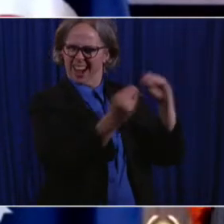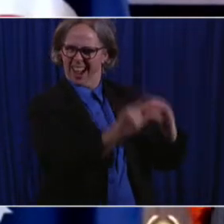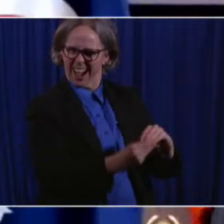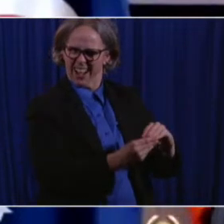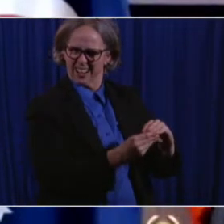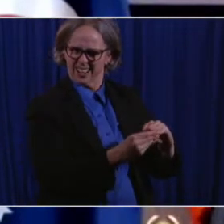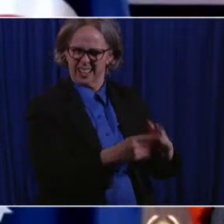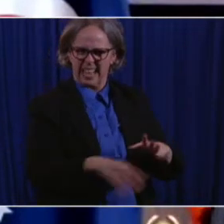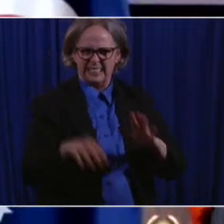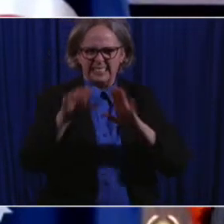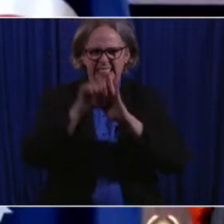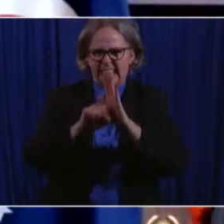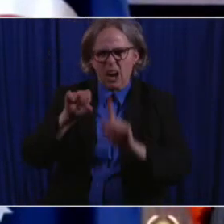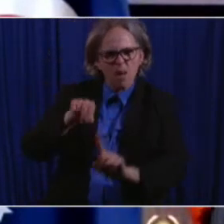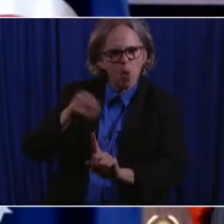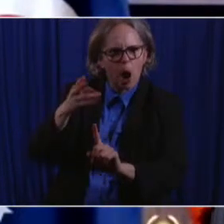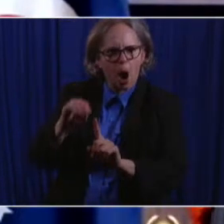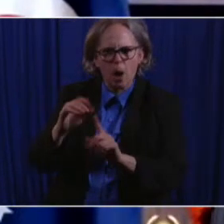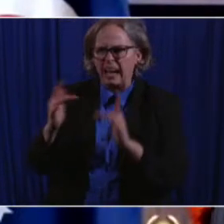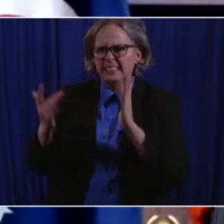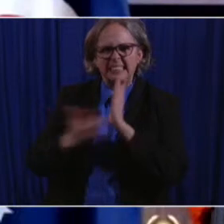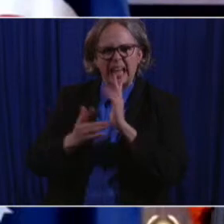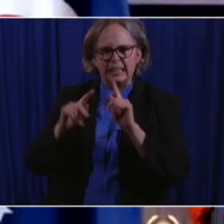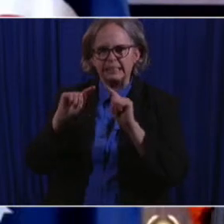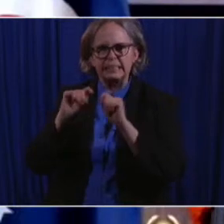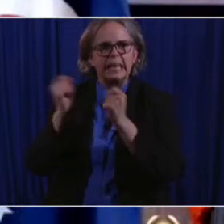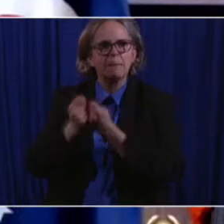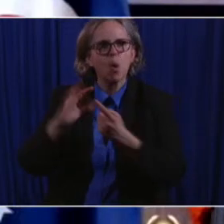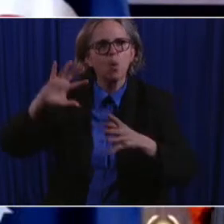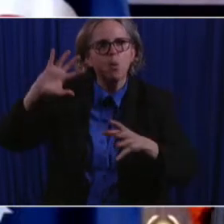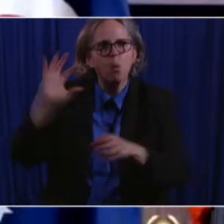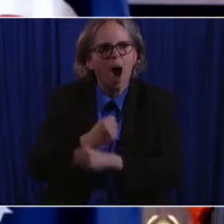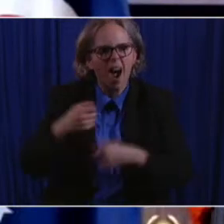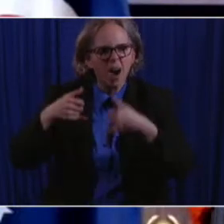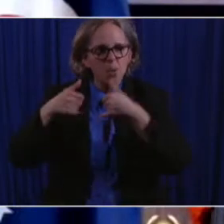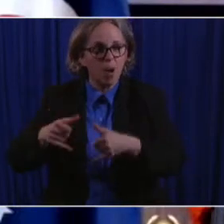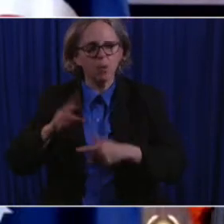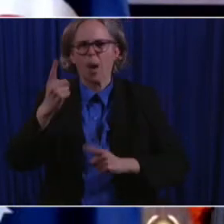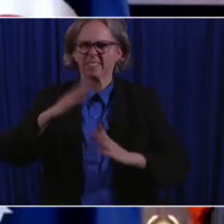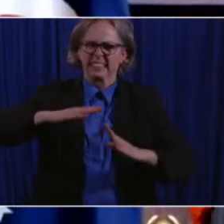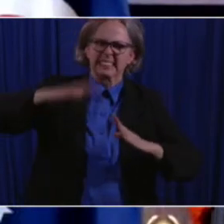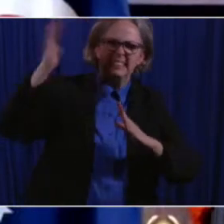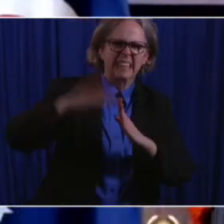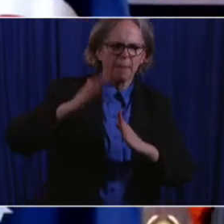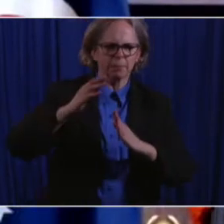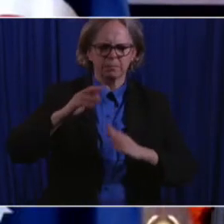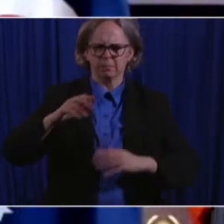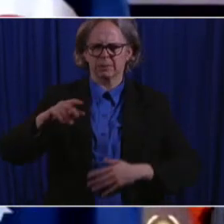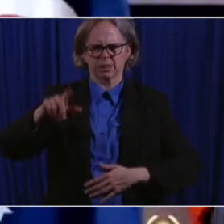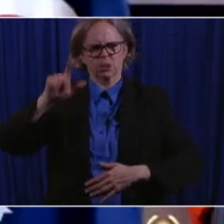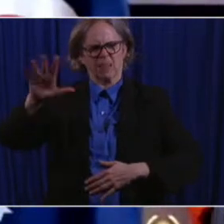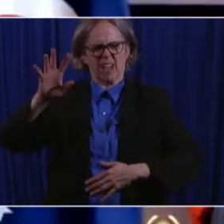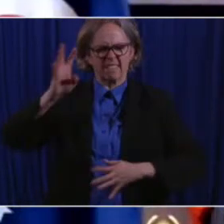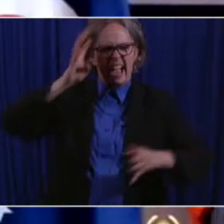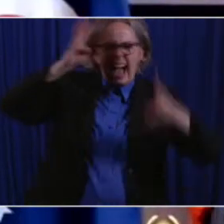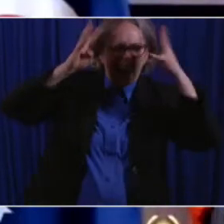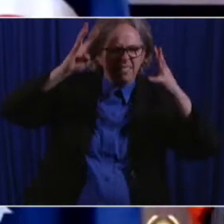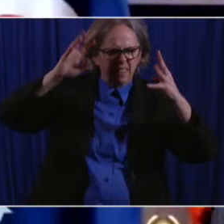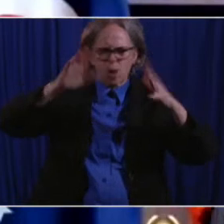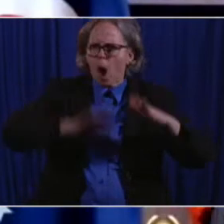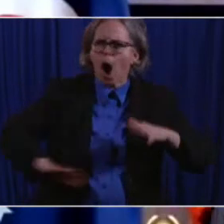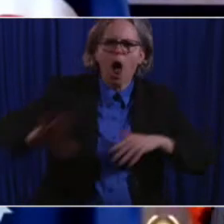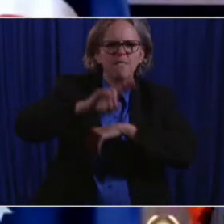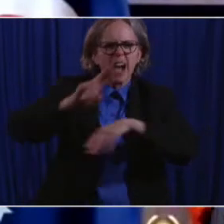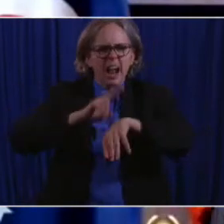for being one of the top 25 doers, dreamers, and drivers of innovation around the country to improve the way state and local government